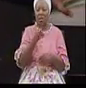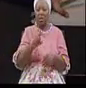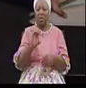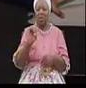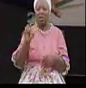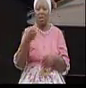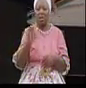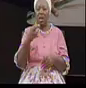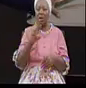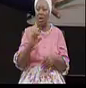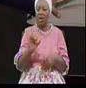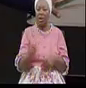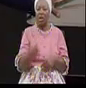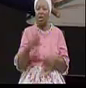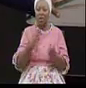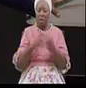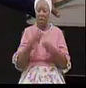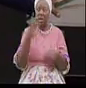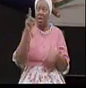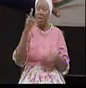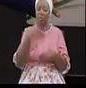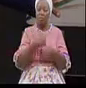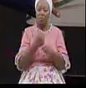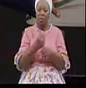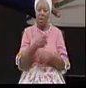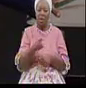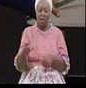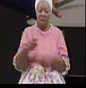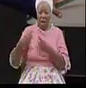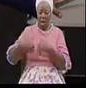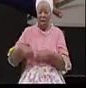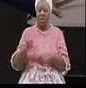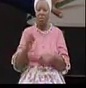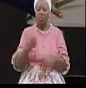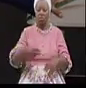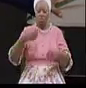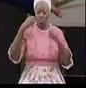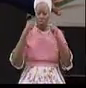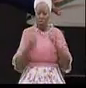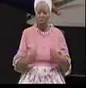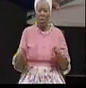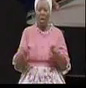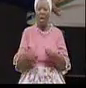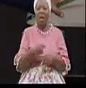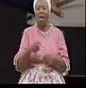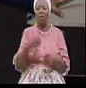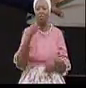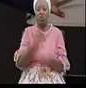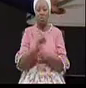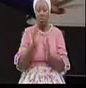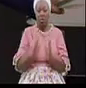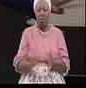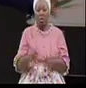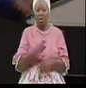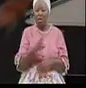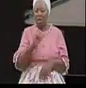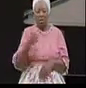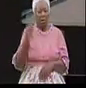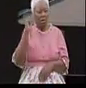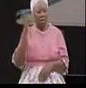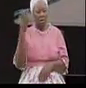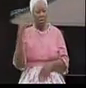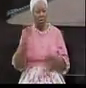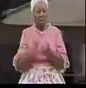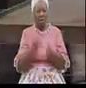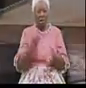make their hearts like an adamant stone. They never understood that that